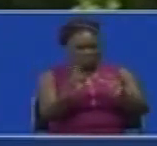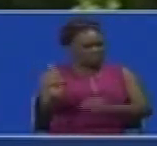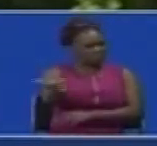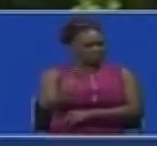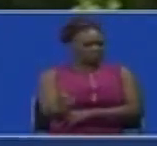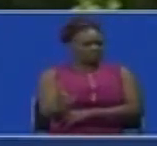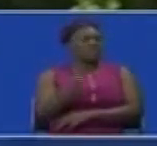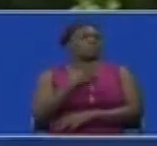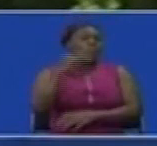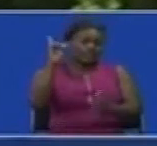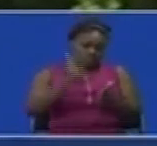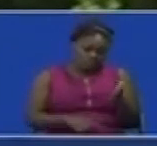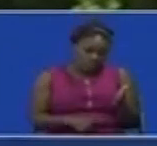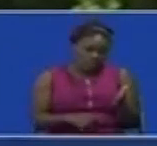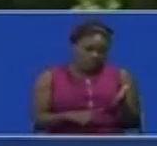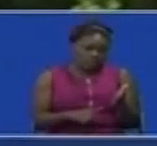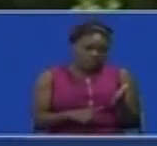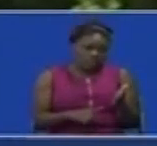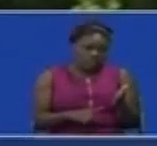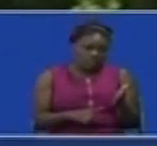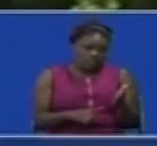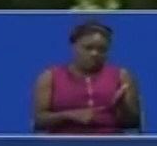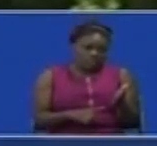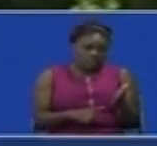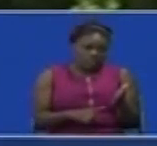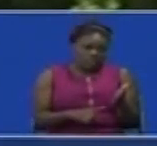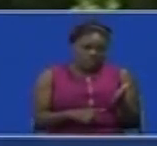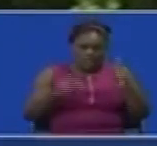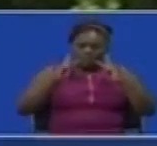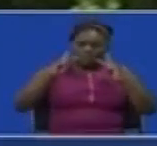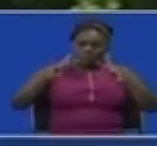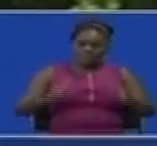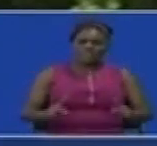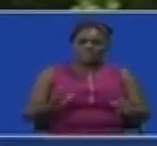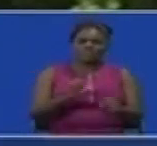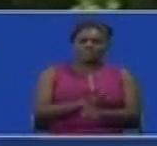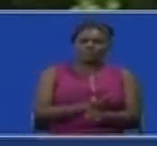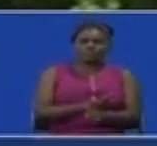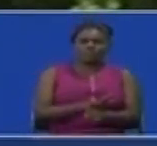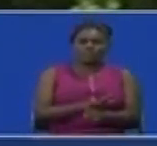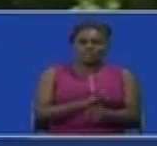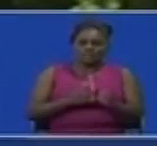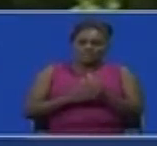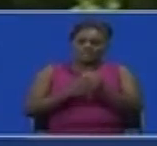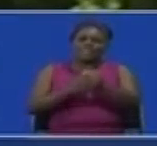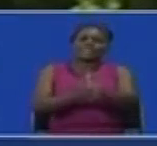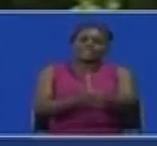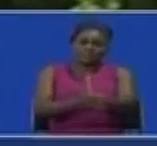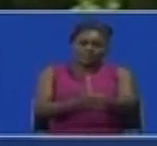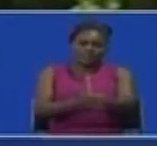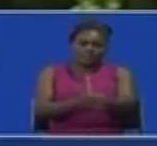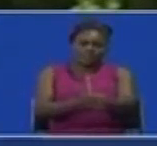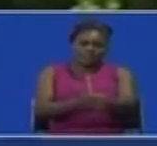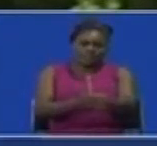want is to be land in that peaceful direction. If